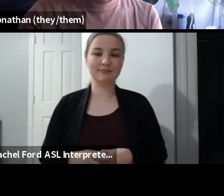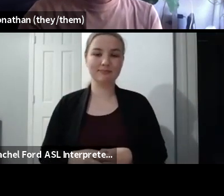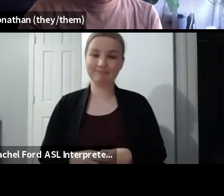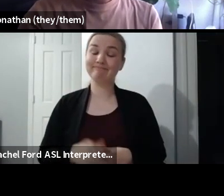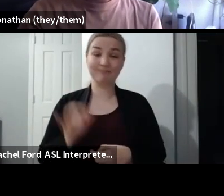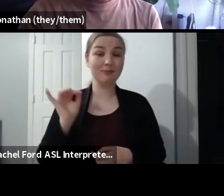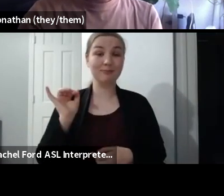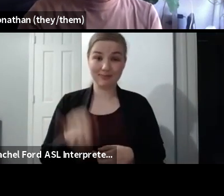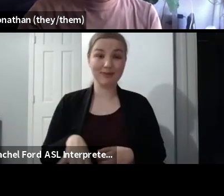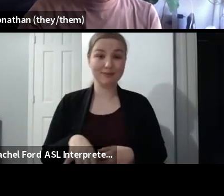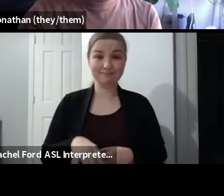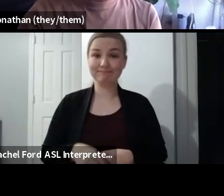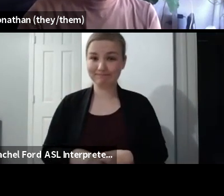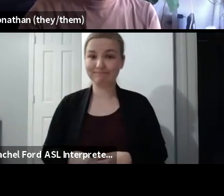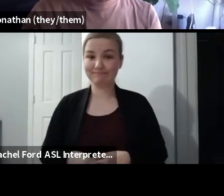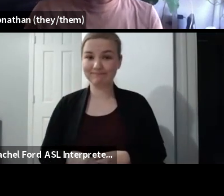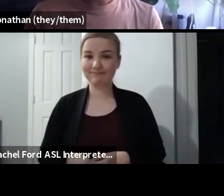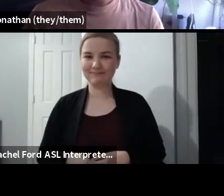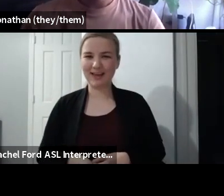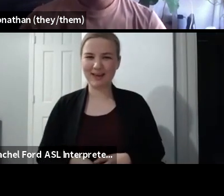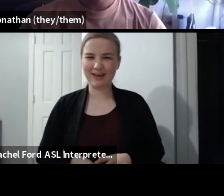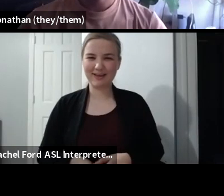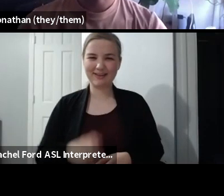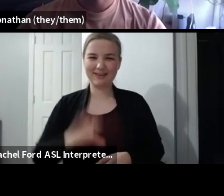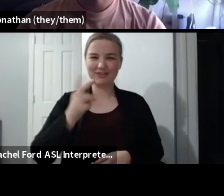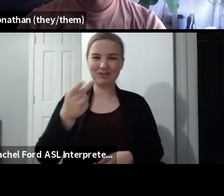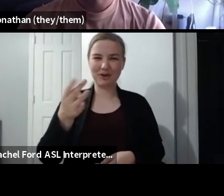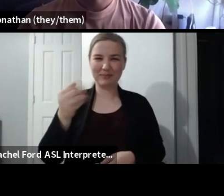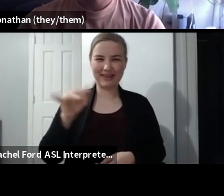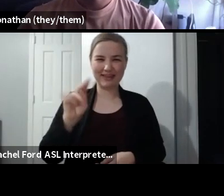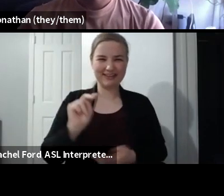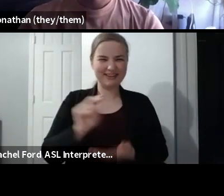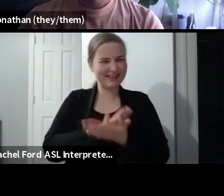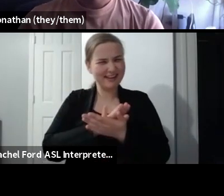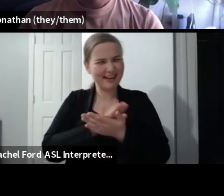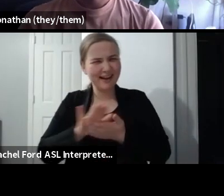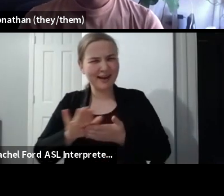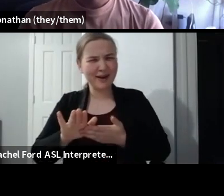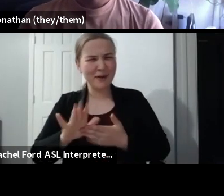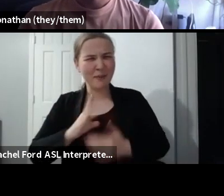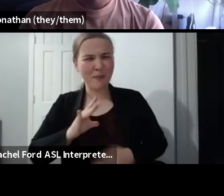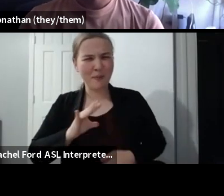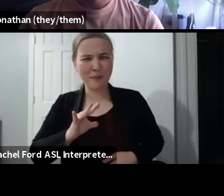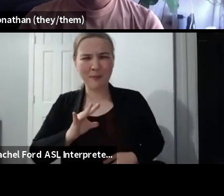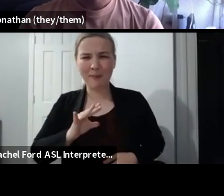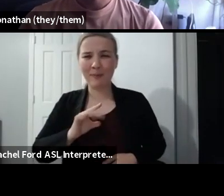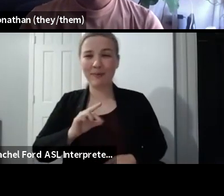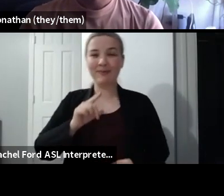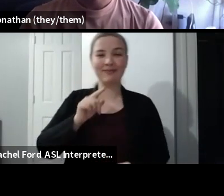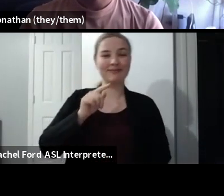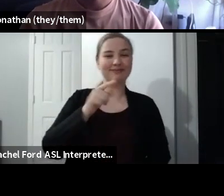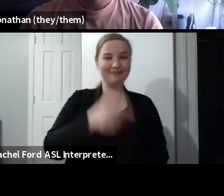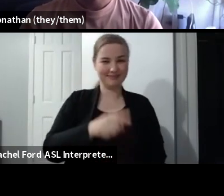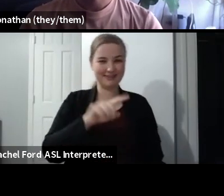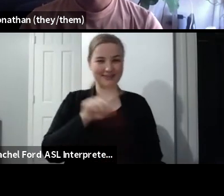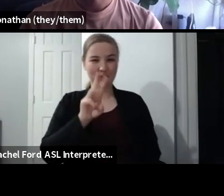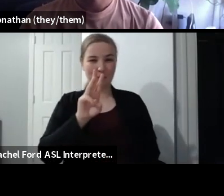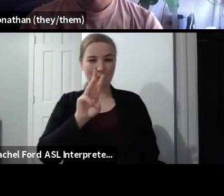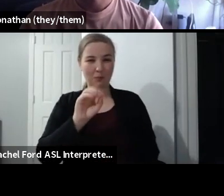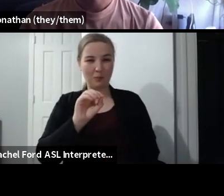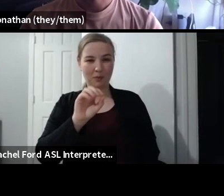Yes. Nice, Zwoisy, you're soup on stage. My soup on